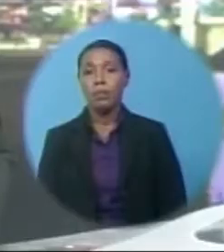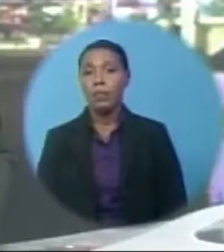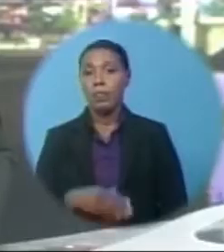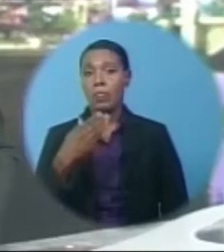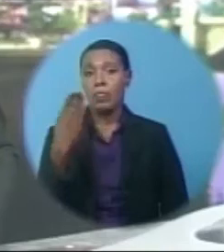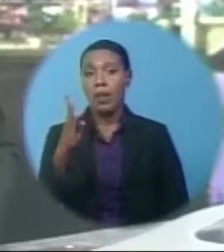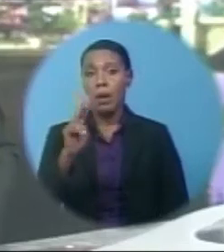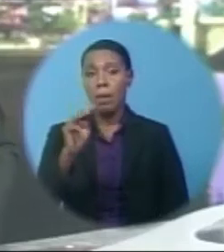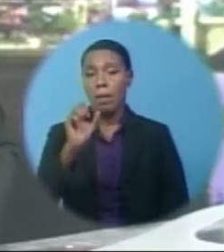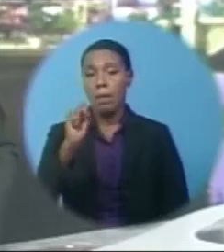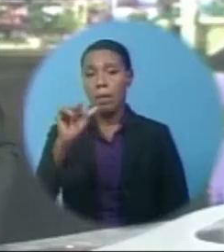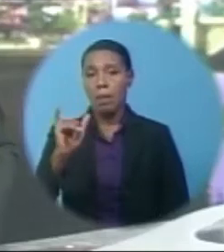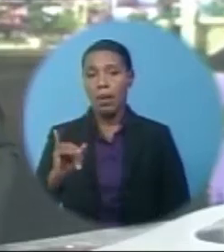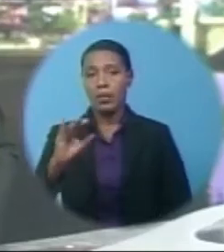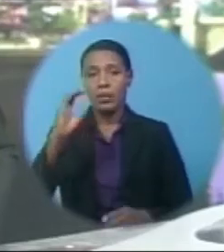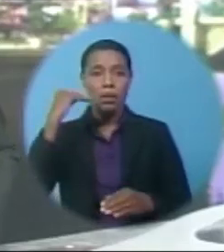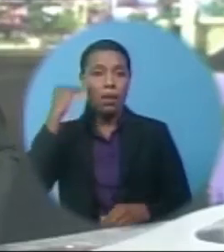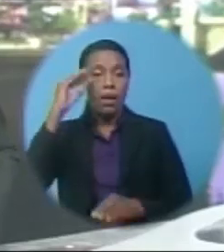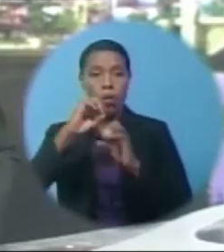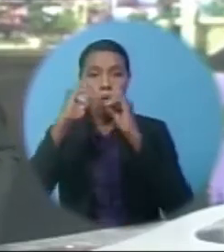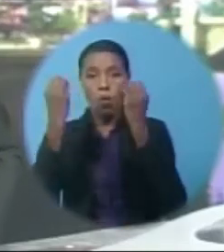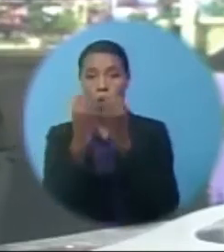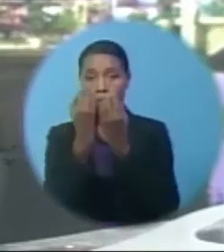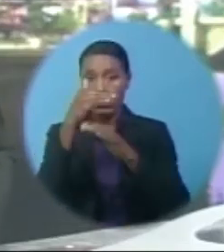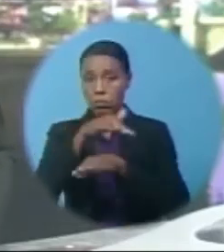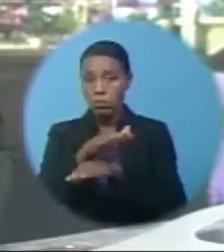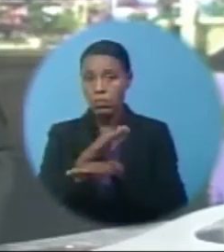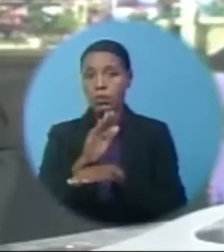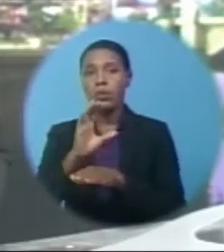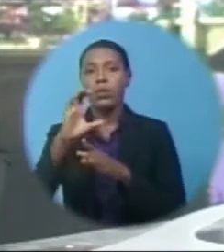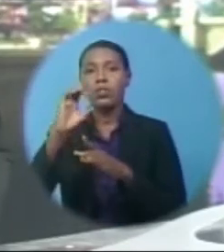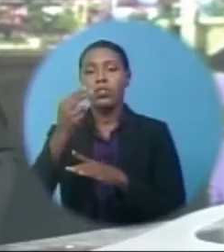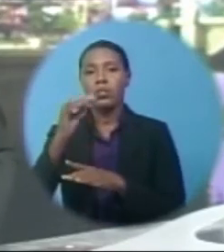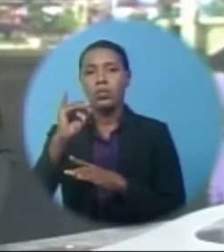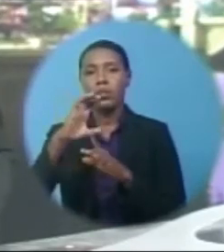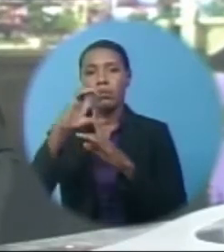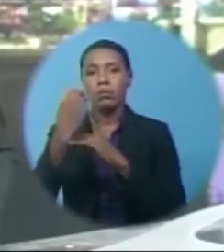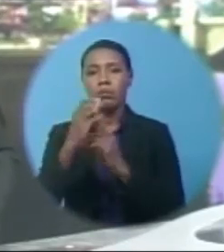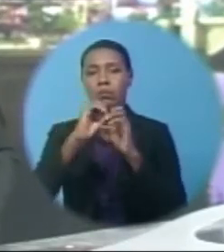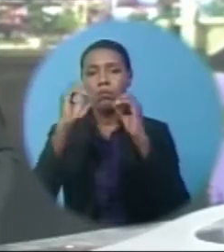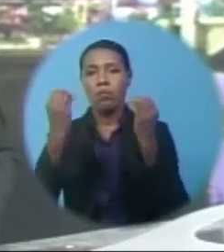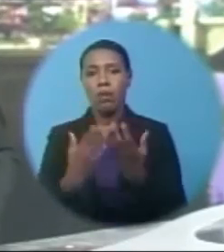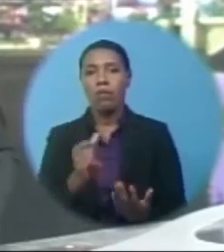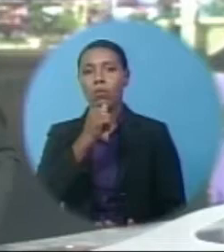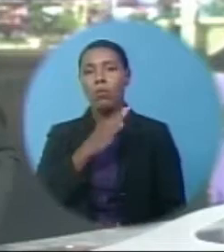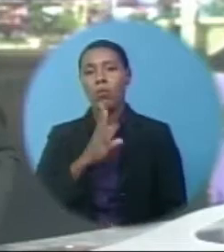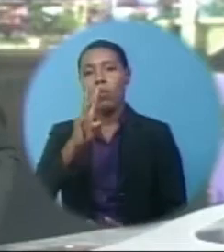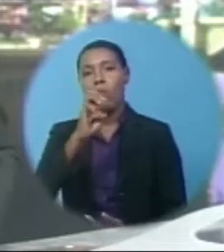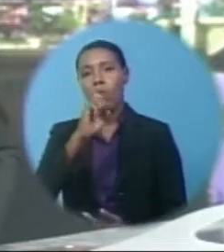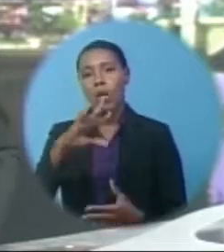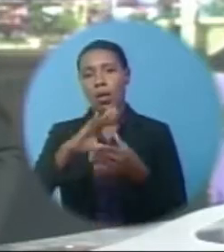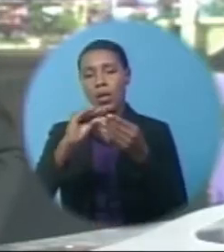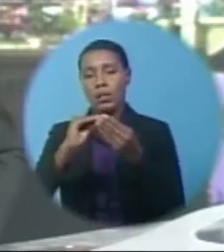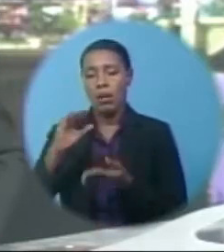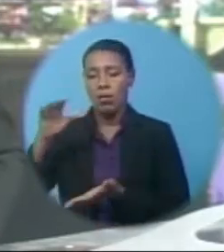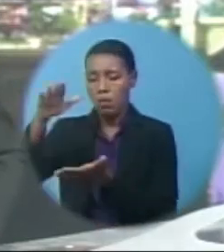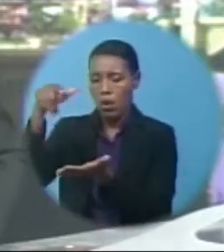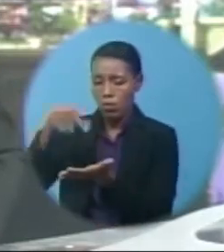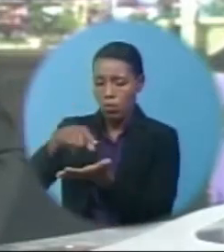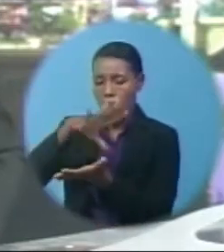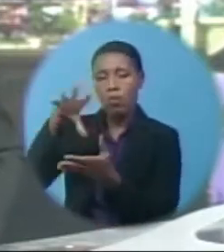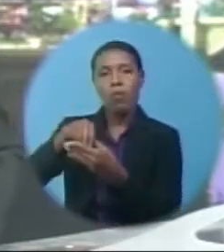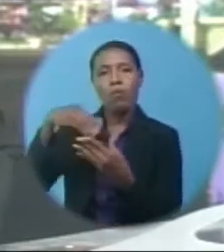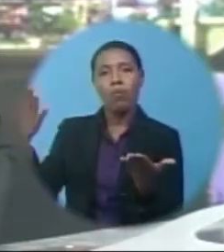Speaking at a media briefing at Massey's corporate office this evening, Chief Cultural Officer at the NCF, Andrea Wells, revealed the details of the prizes.